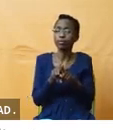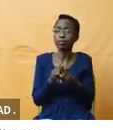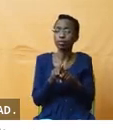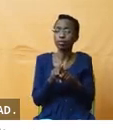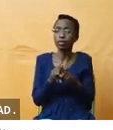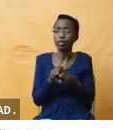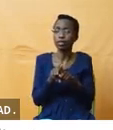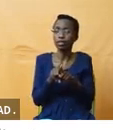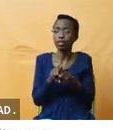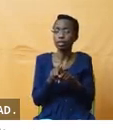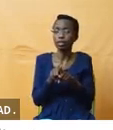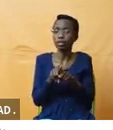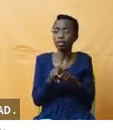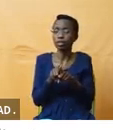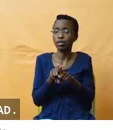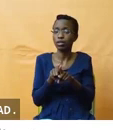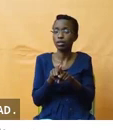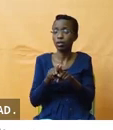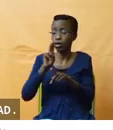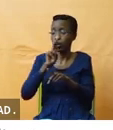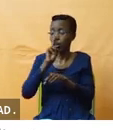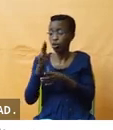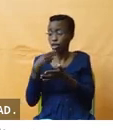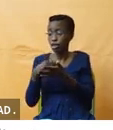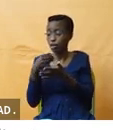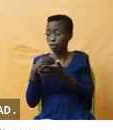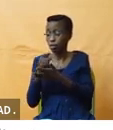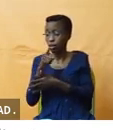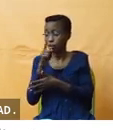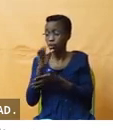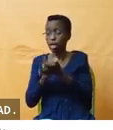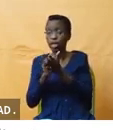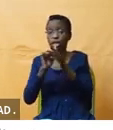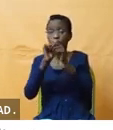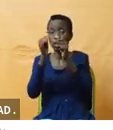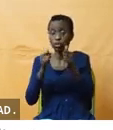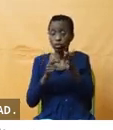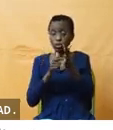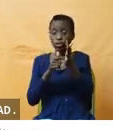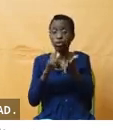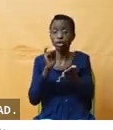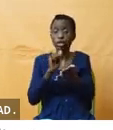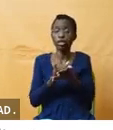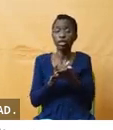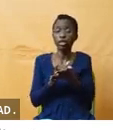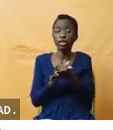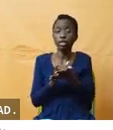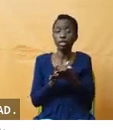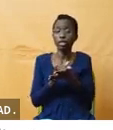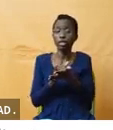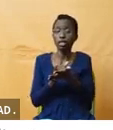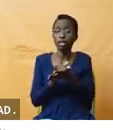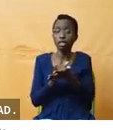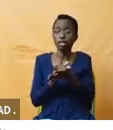outside that system, then it shows already that you're perceived to